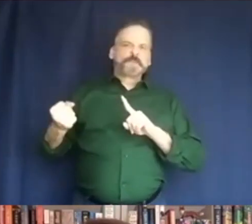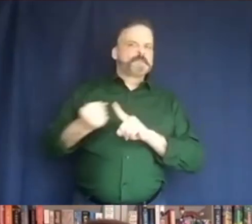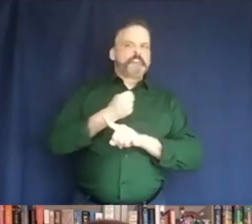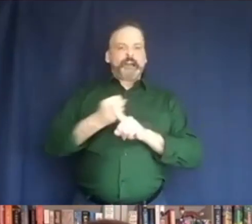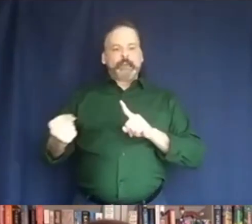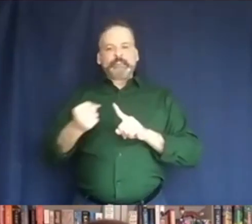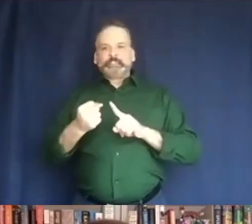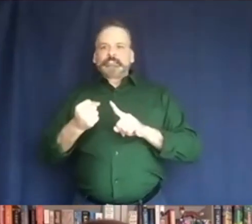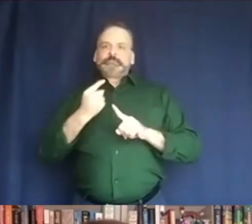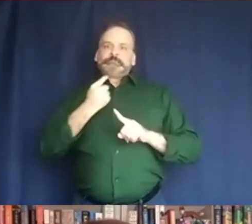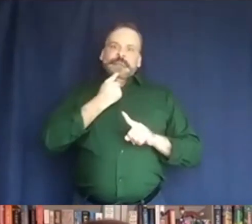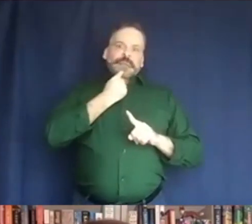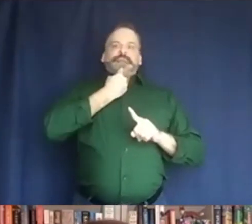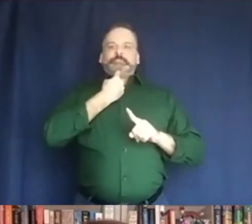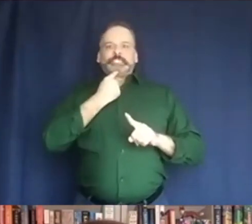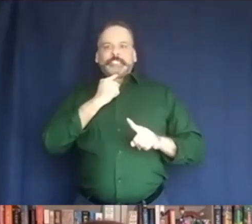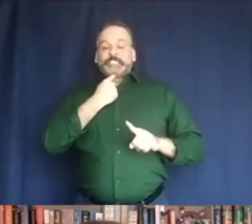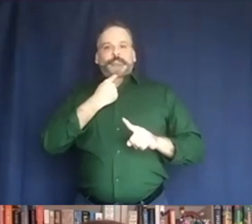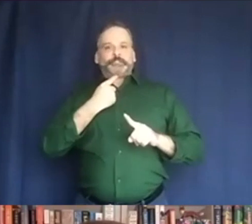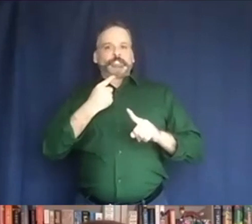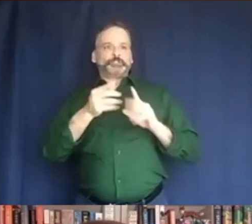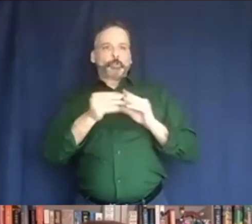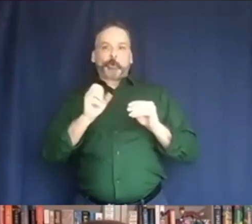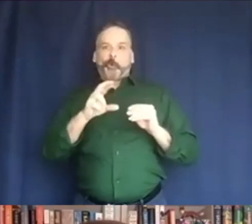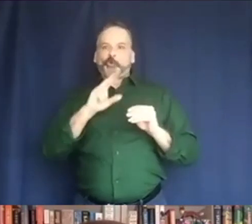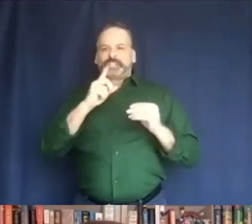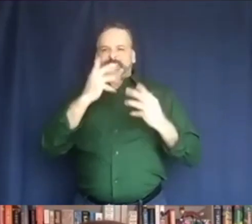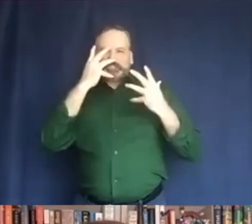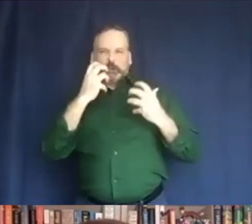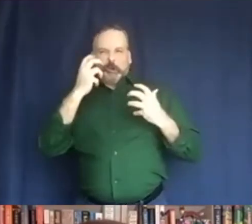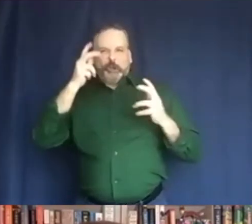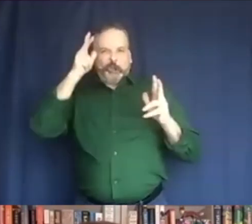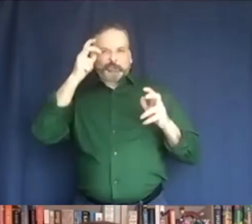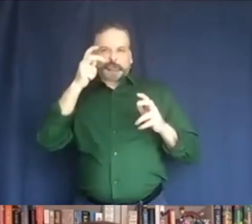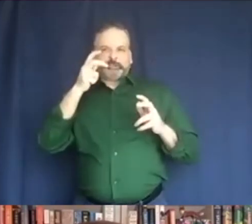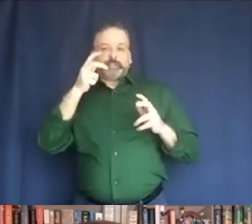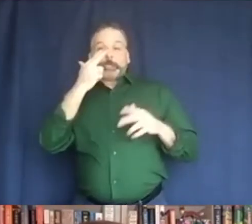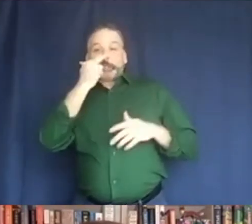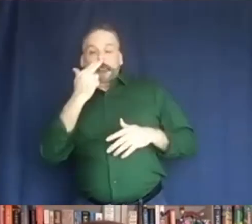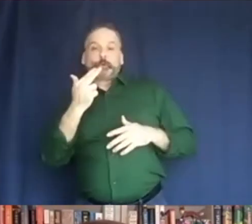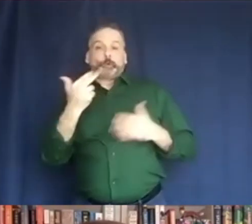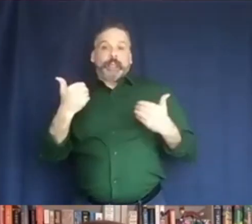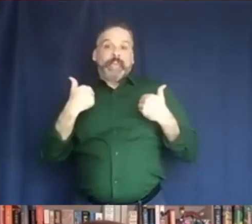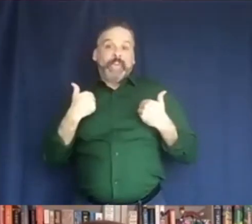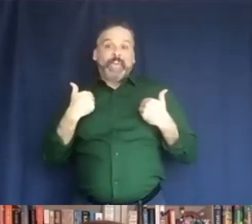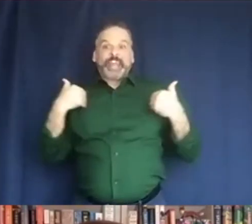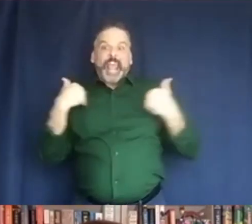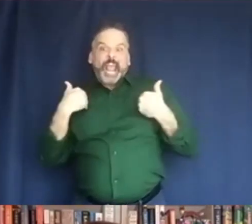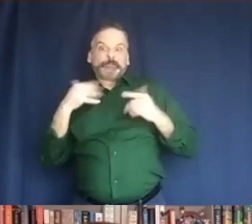very intense or had lots of like dark humor and often had, like predatory animals and like